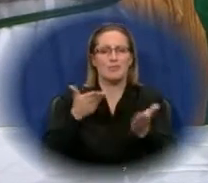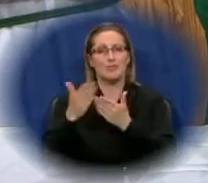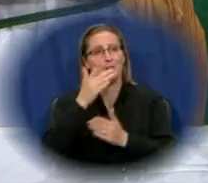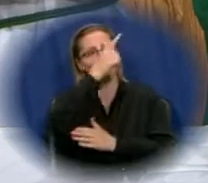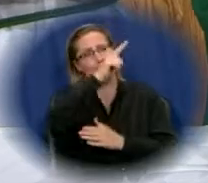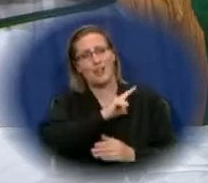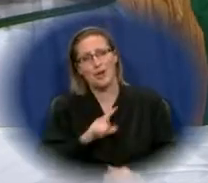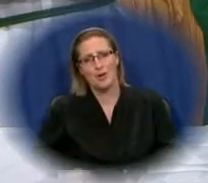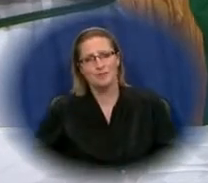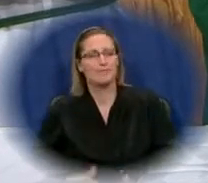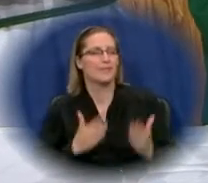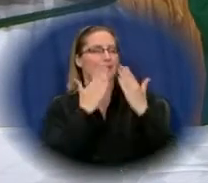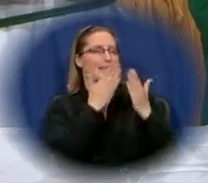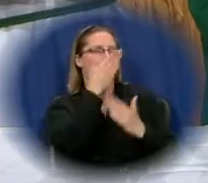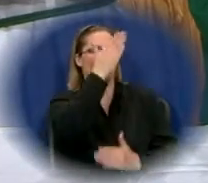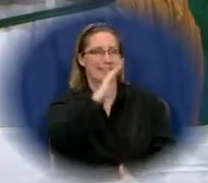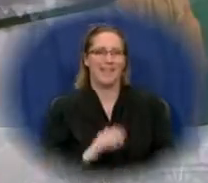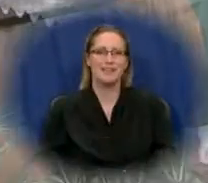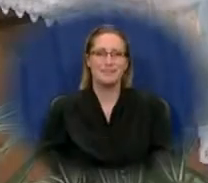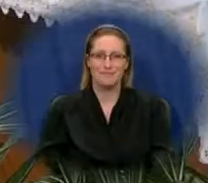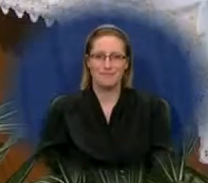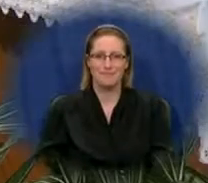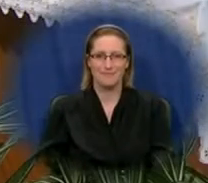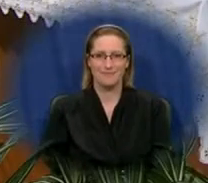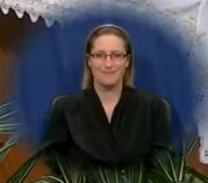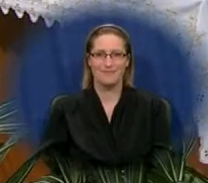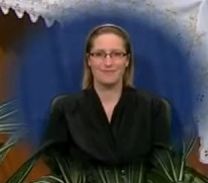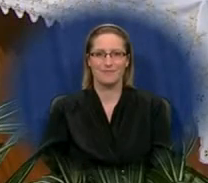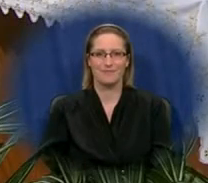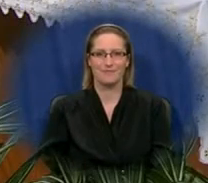the Lord. Thanks be to God.